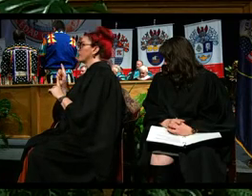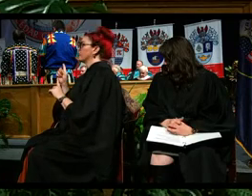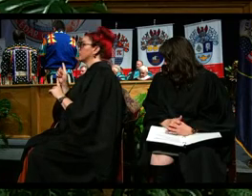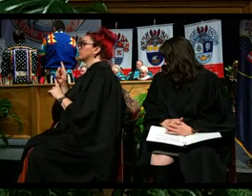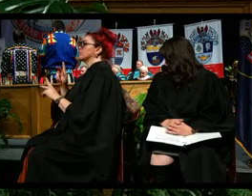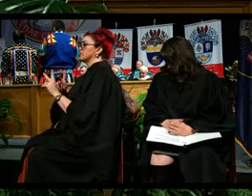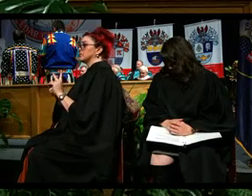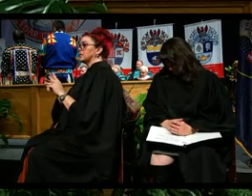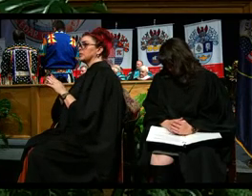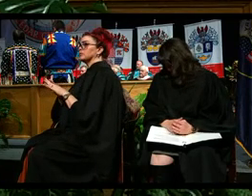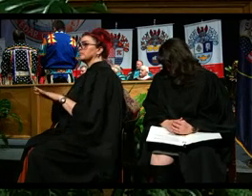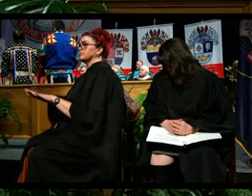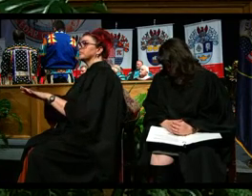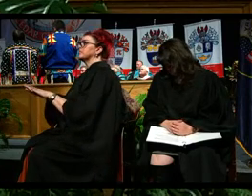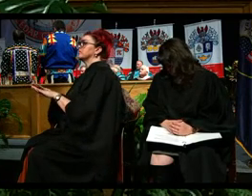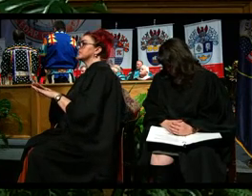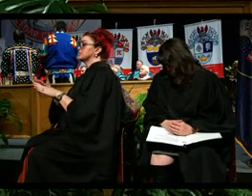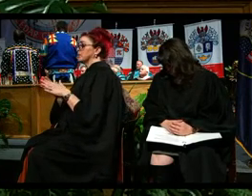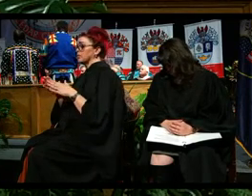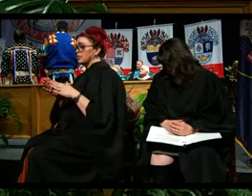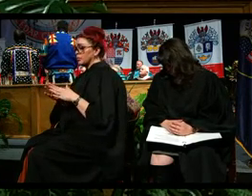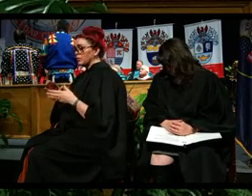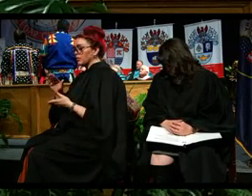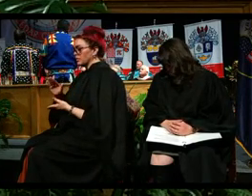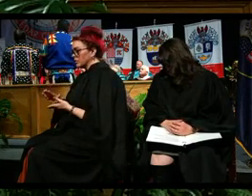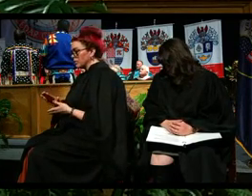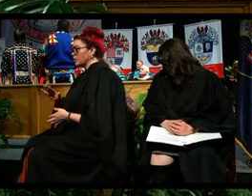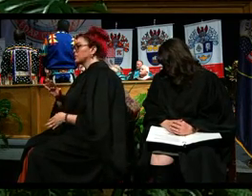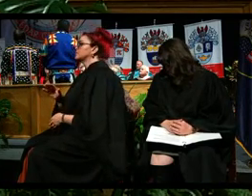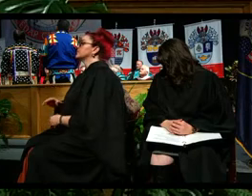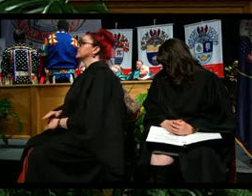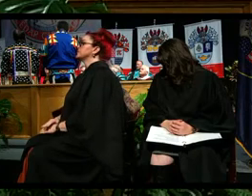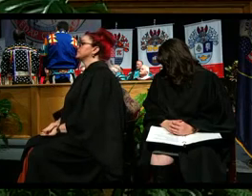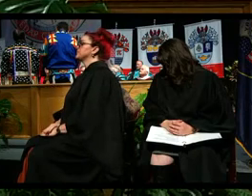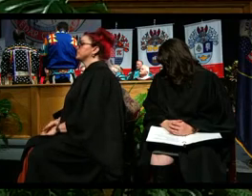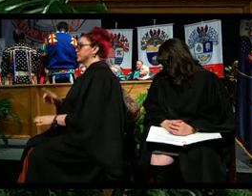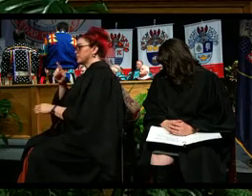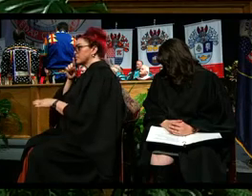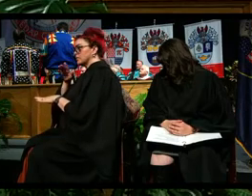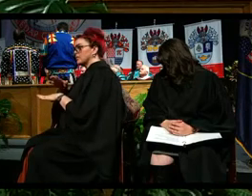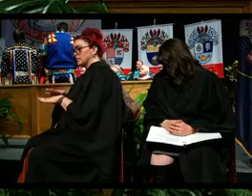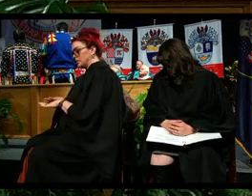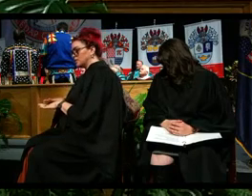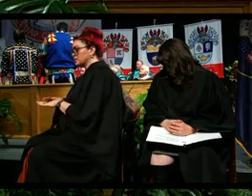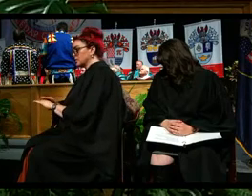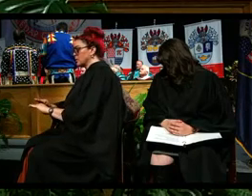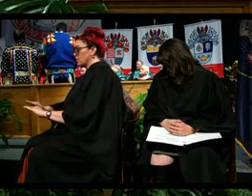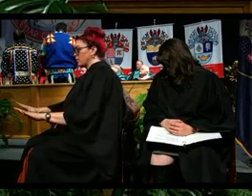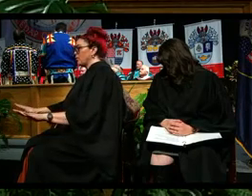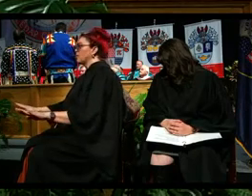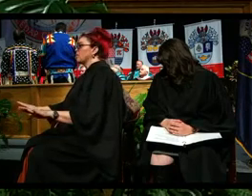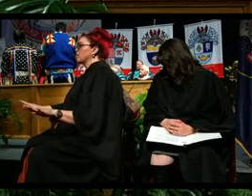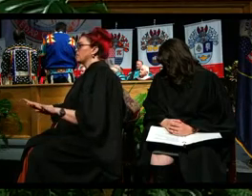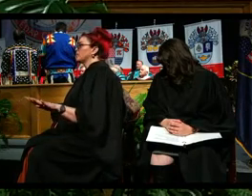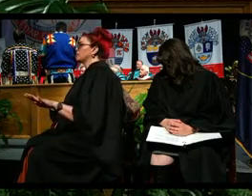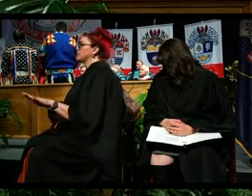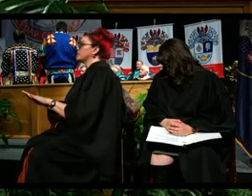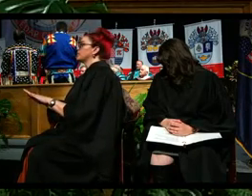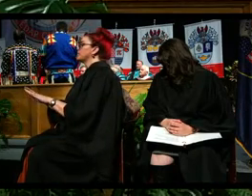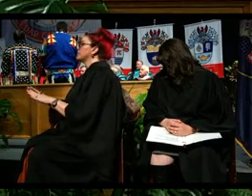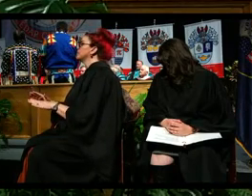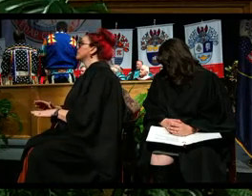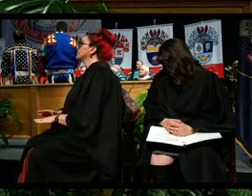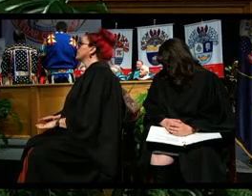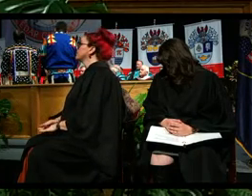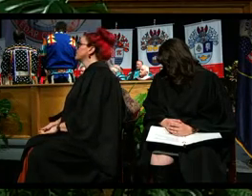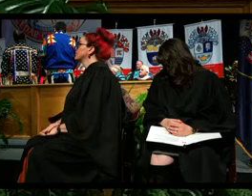people small and tall bless Amaroya Mavukuyam Imi